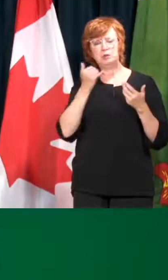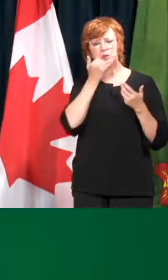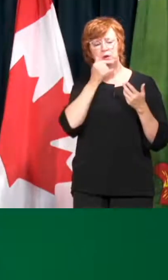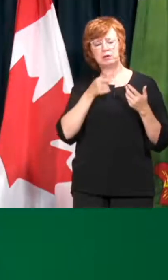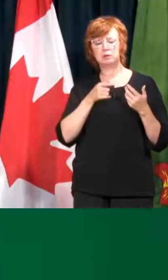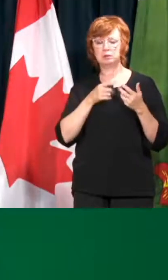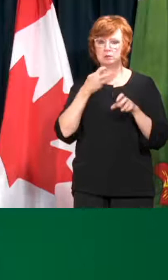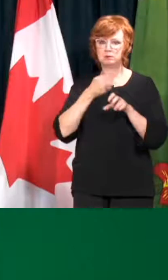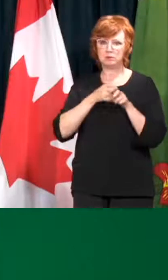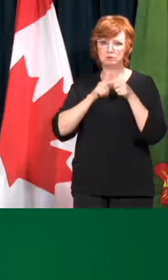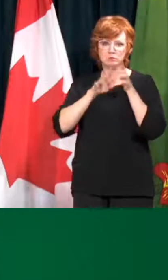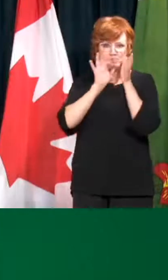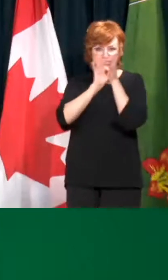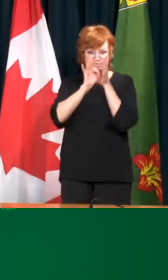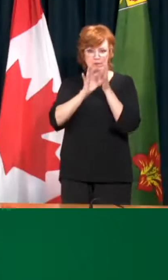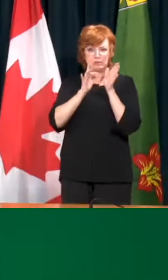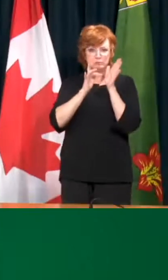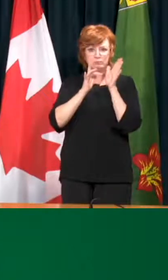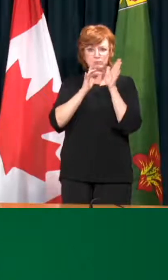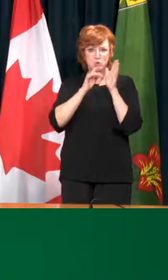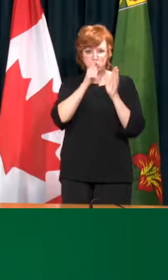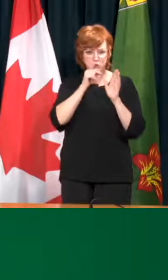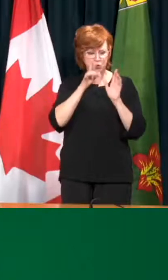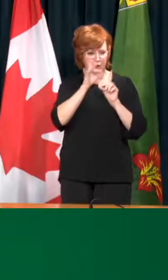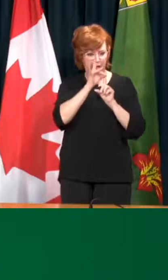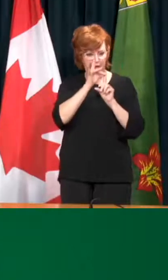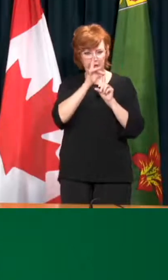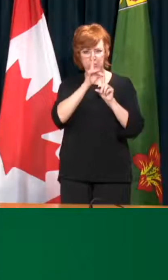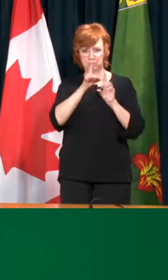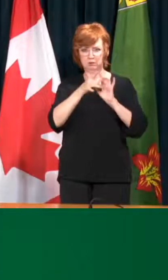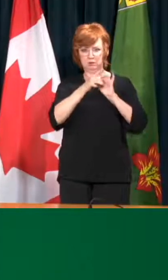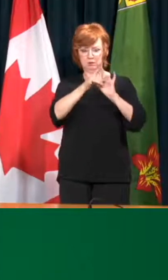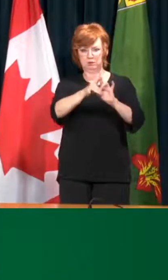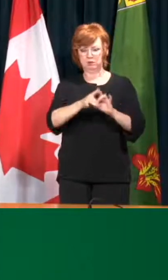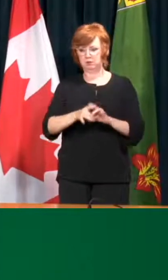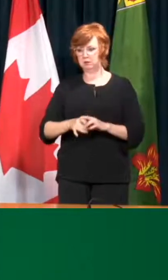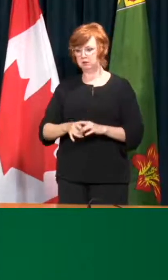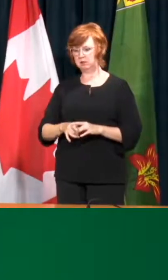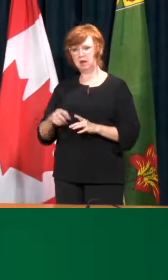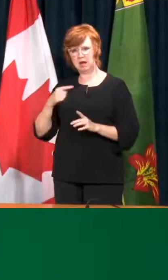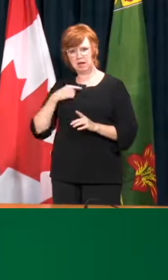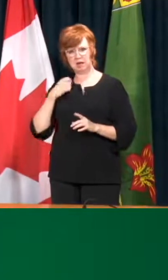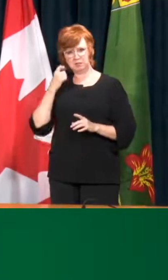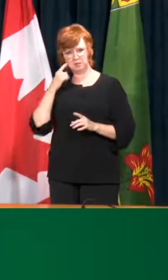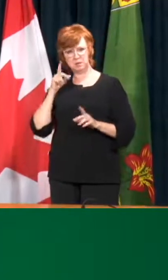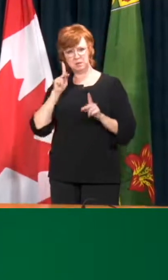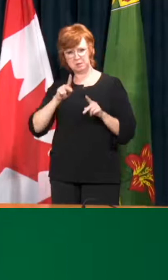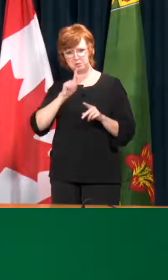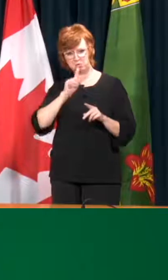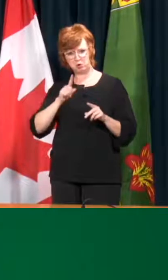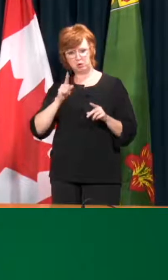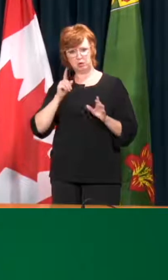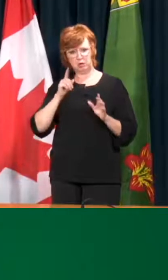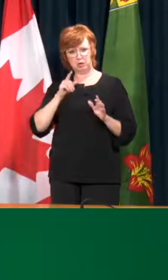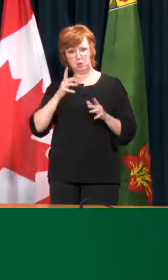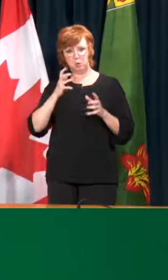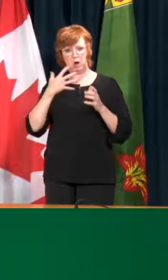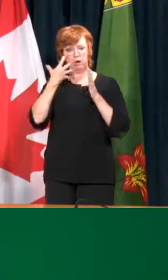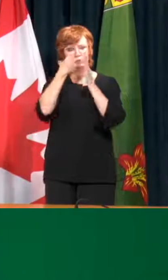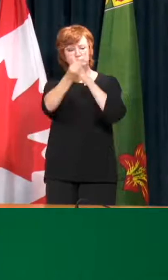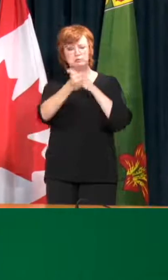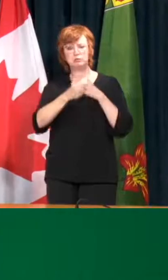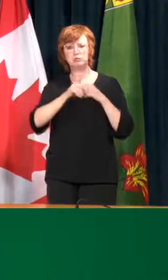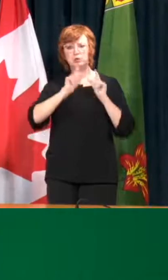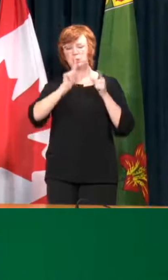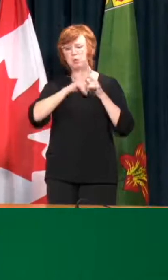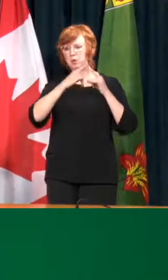of people are, wanting to head out camping or heading to the lake in that area of the province. How concerned are you, and how concerned should people